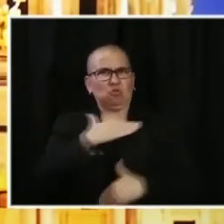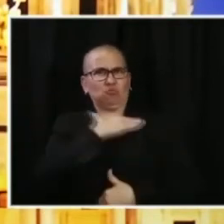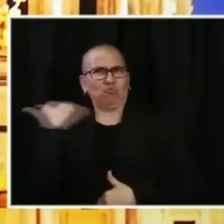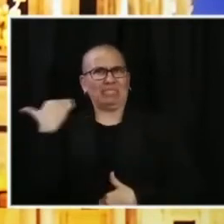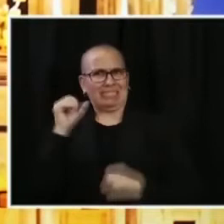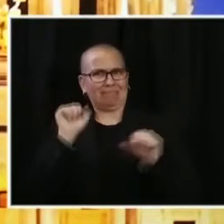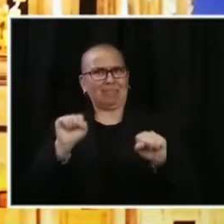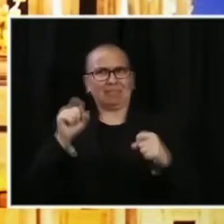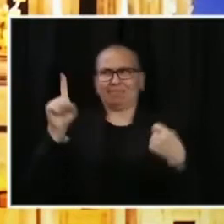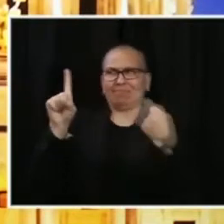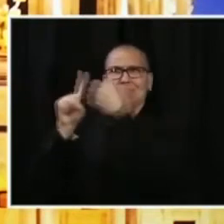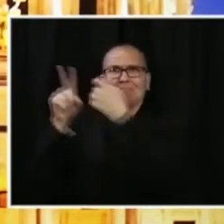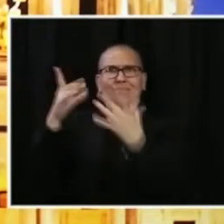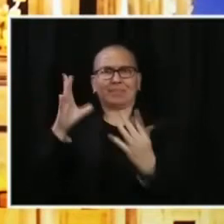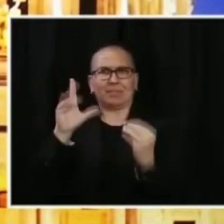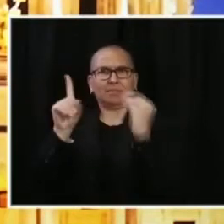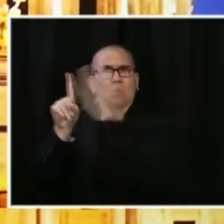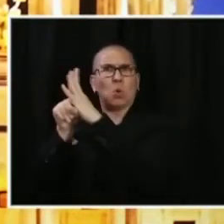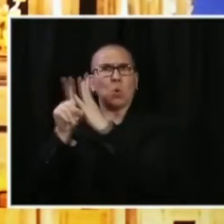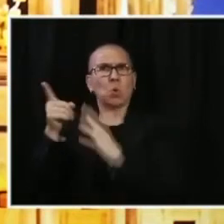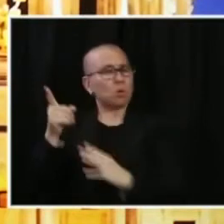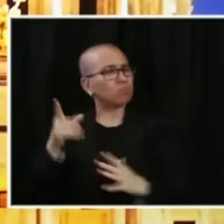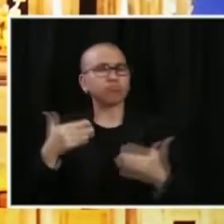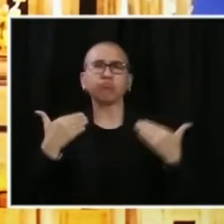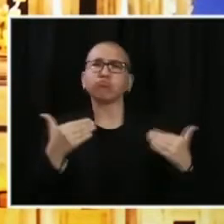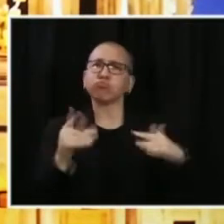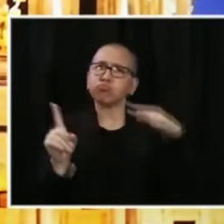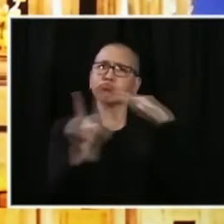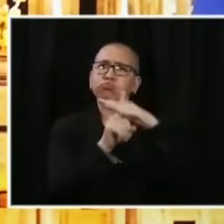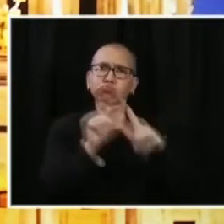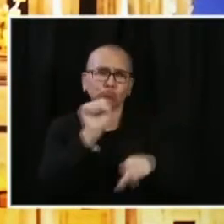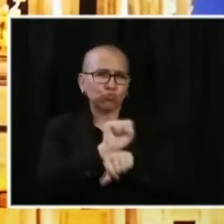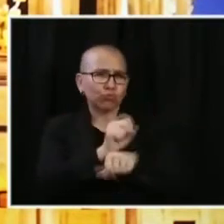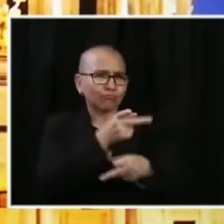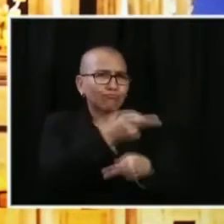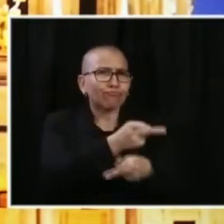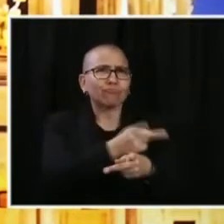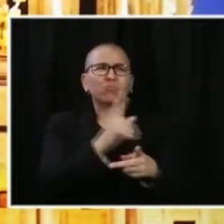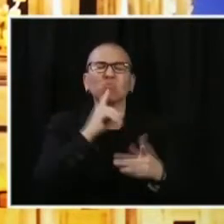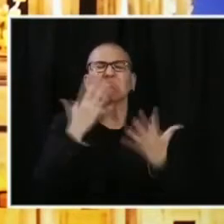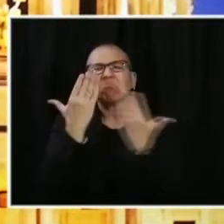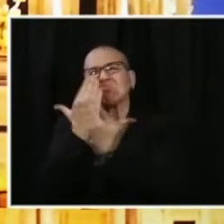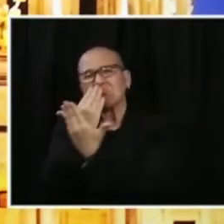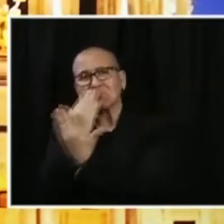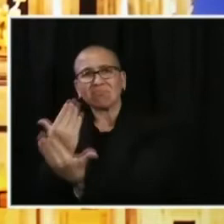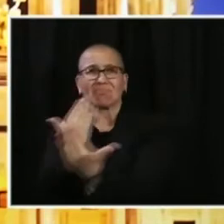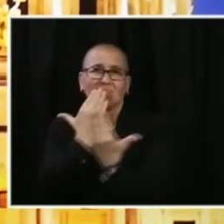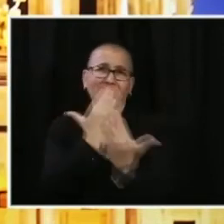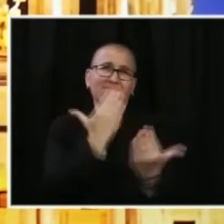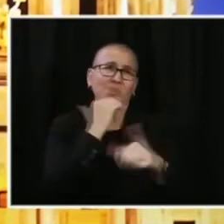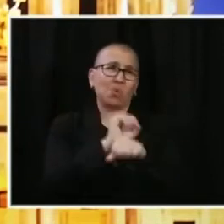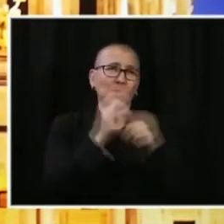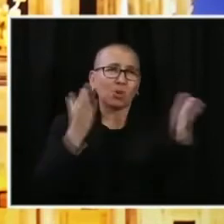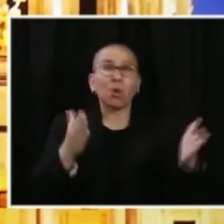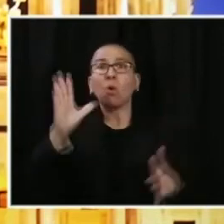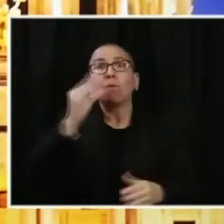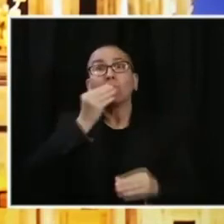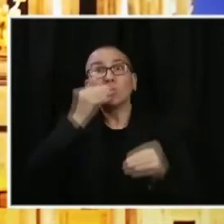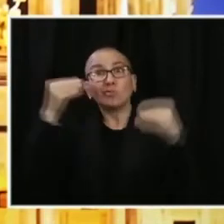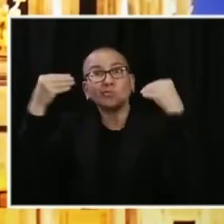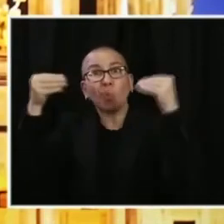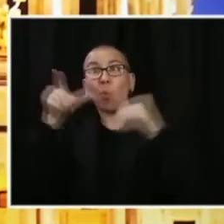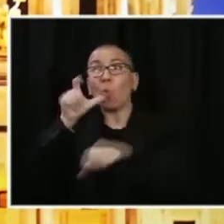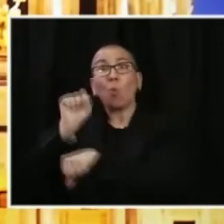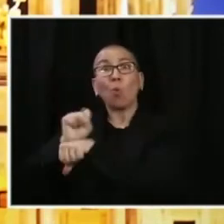Lamo. To yellow what lie, the morgue, pay more gay yassan, pay your daughter to a big or down the more bachelor. Don't you know what they